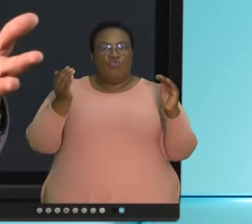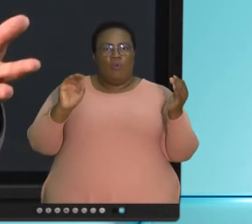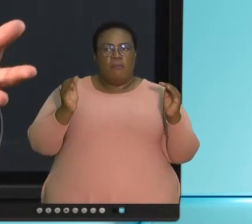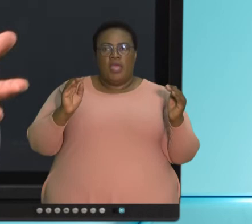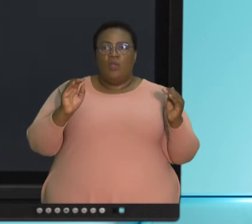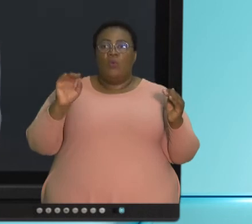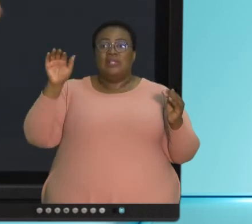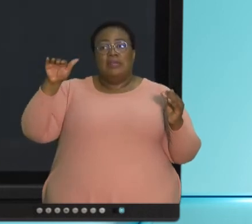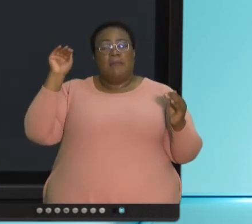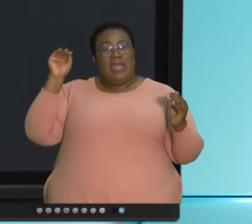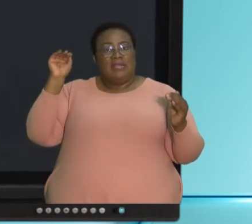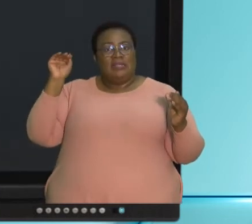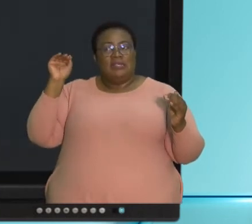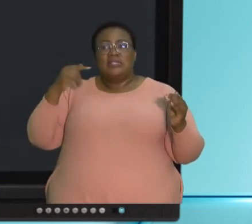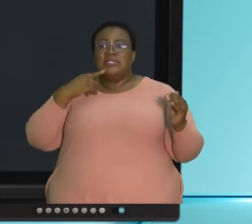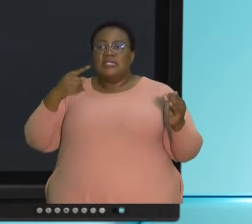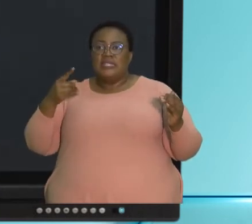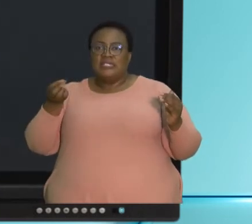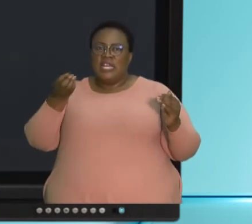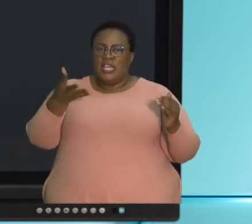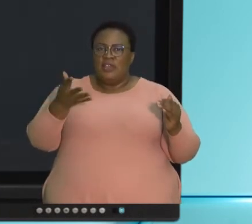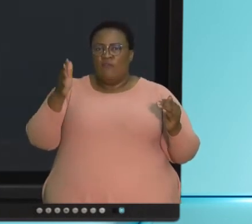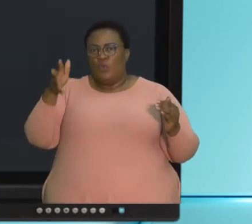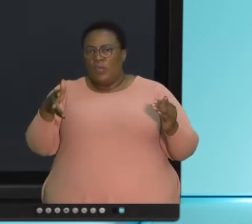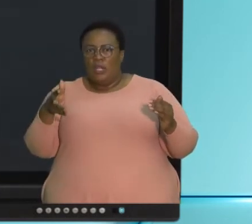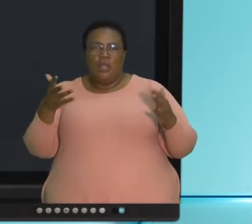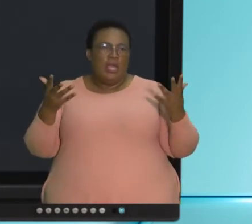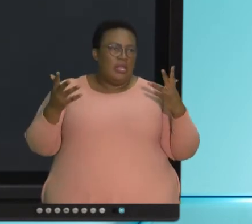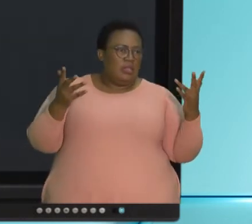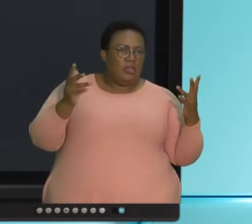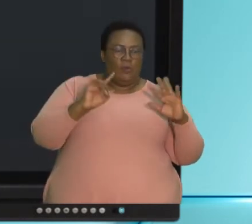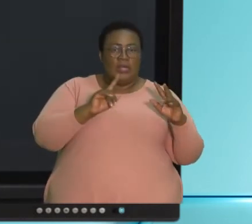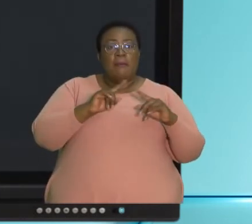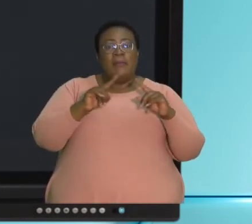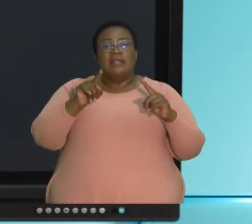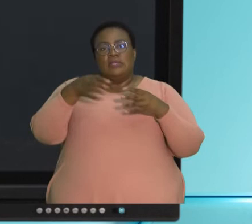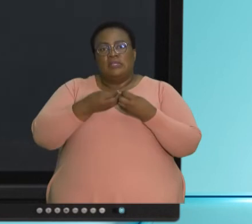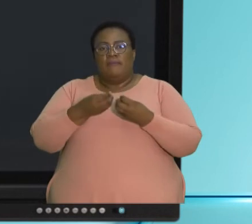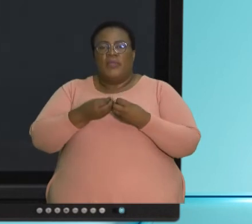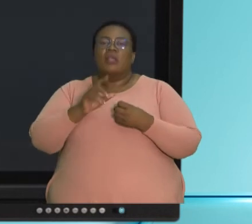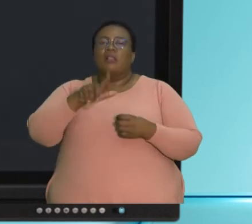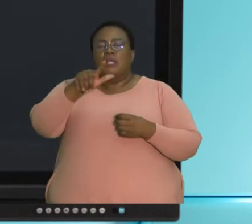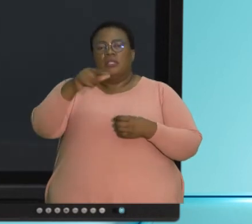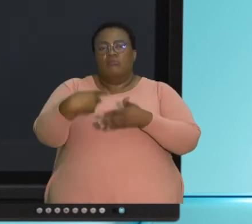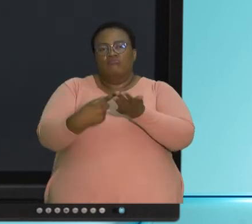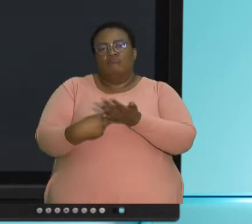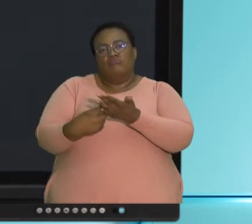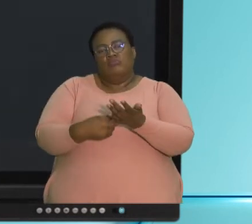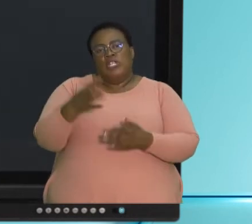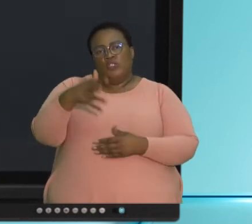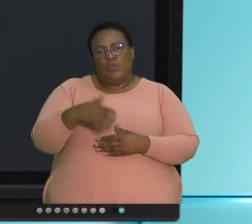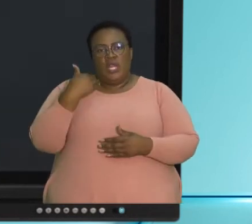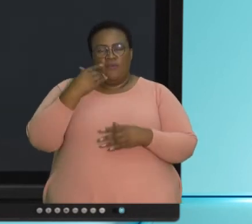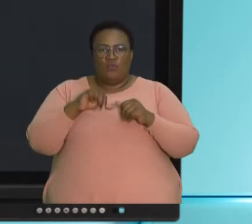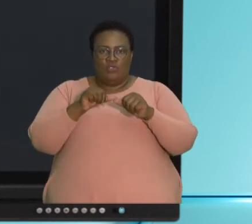going to give you and what they actually gave you because of the compounding period. But that's something we're going to be looking at a later